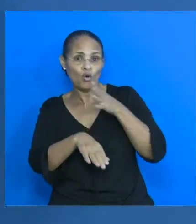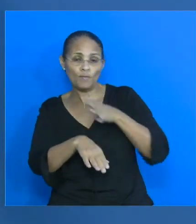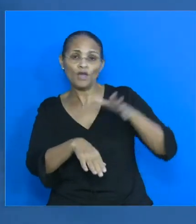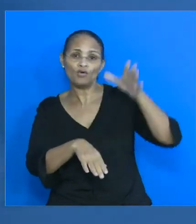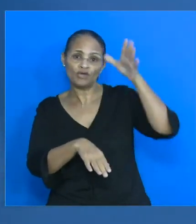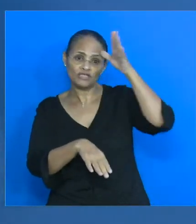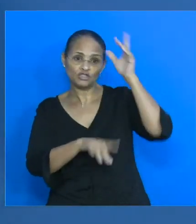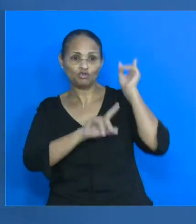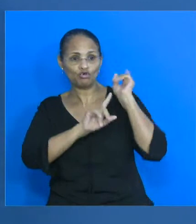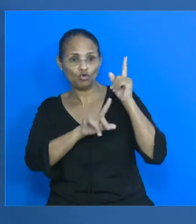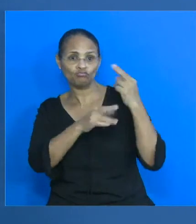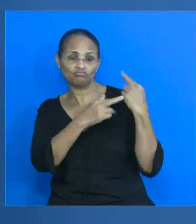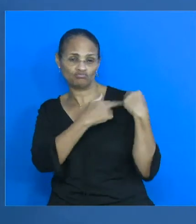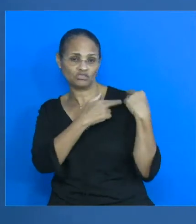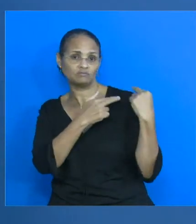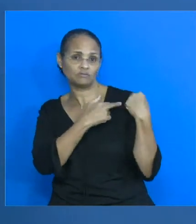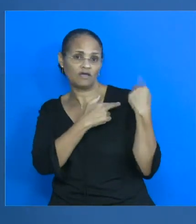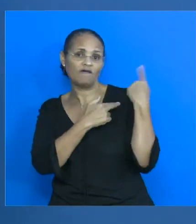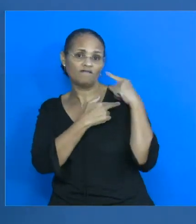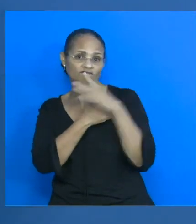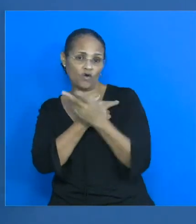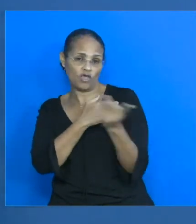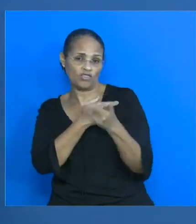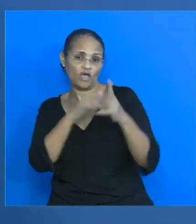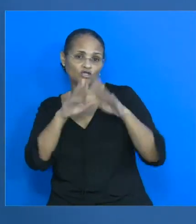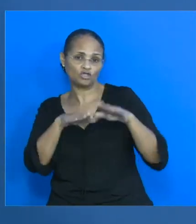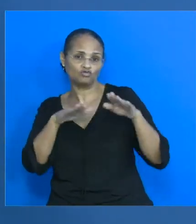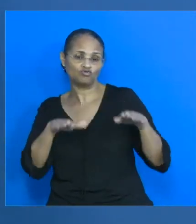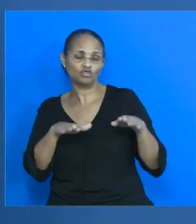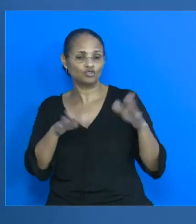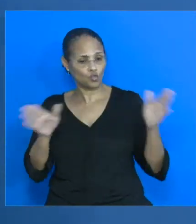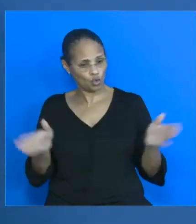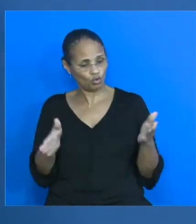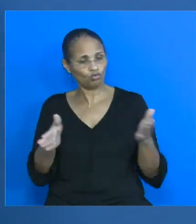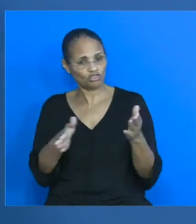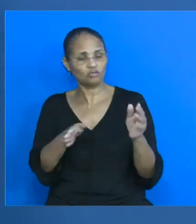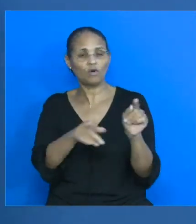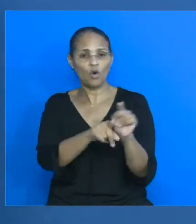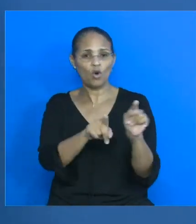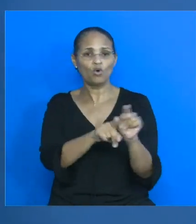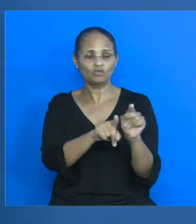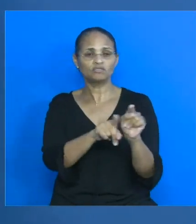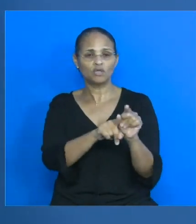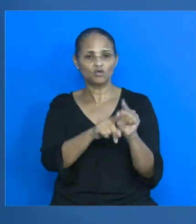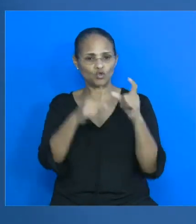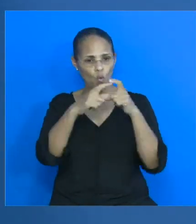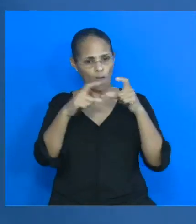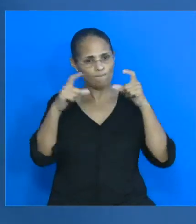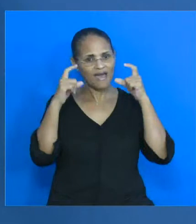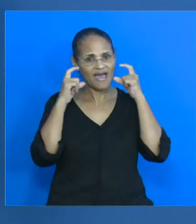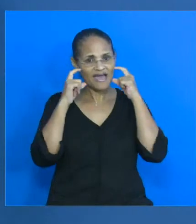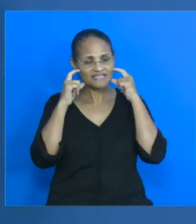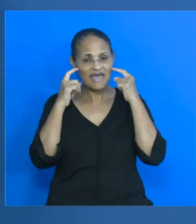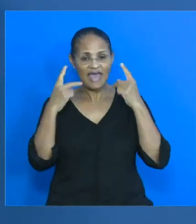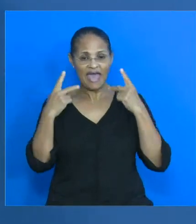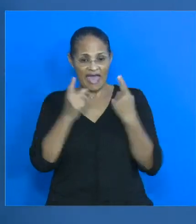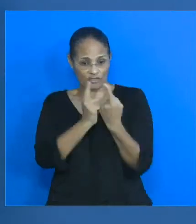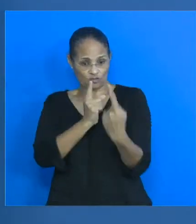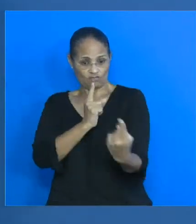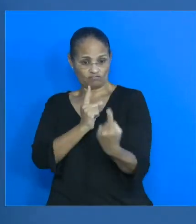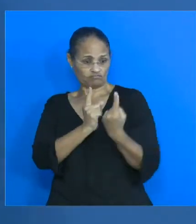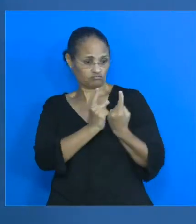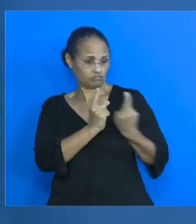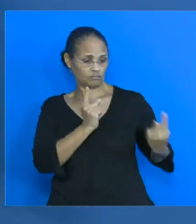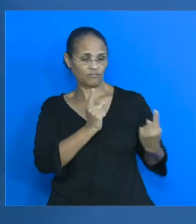some level of responsibility over their children, to encourage them also to wear masks and to physically distance.